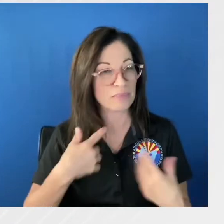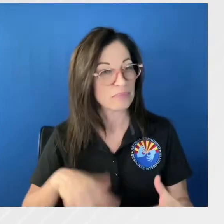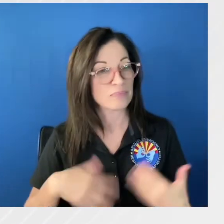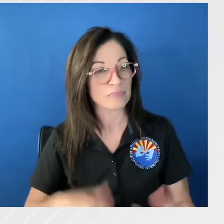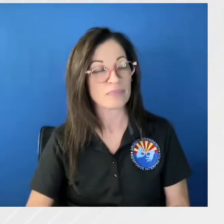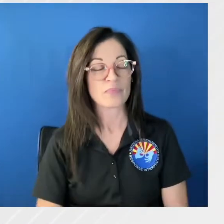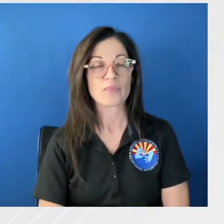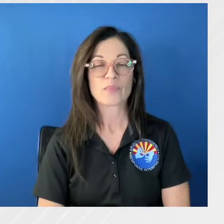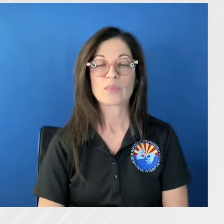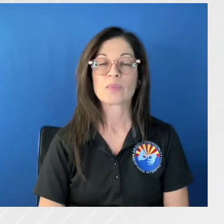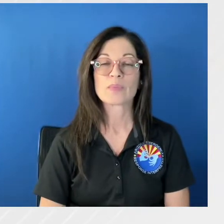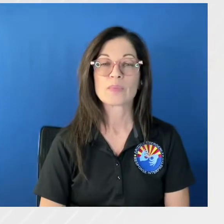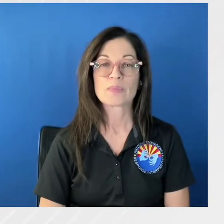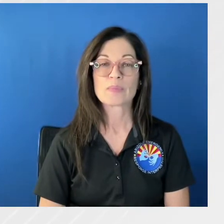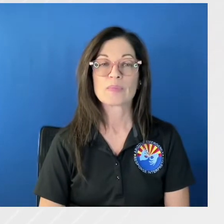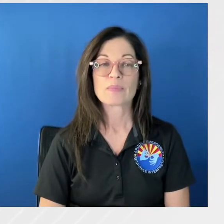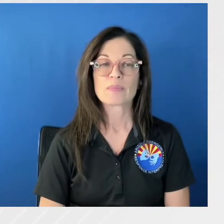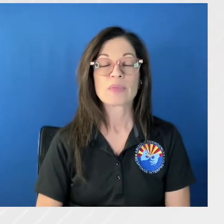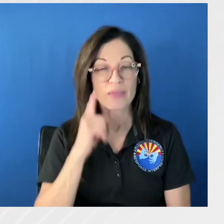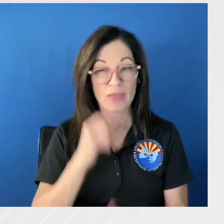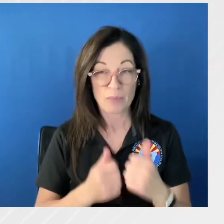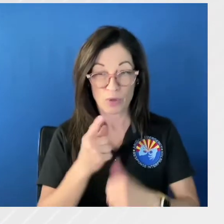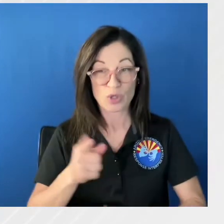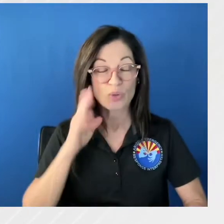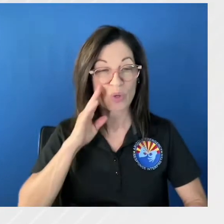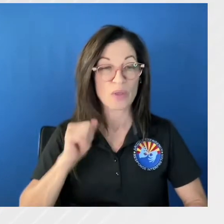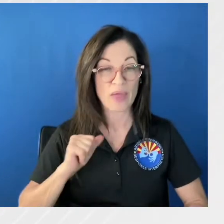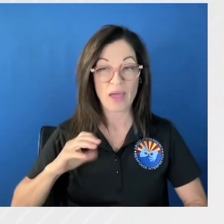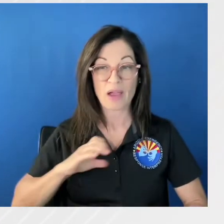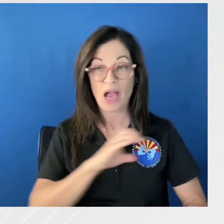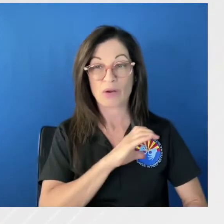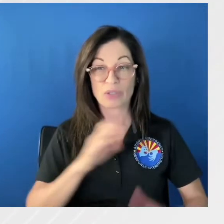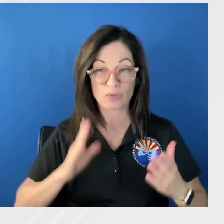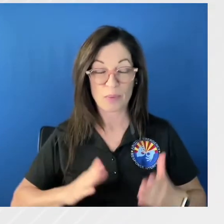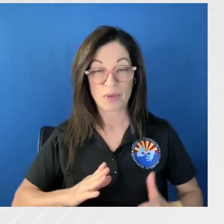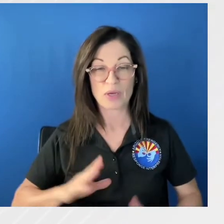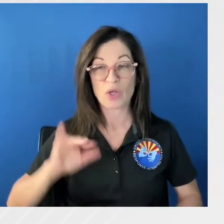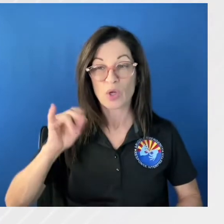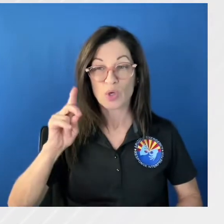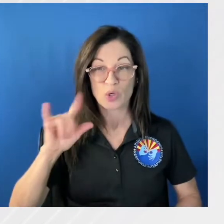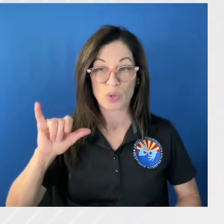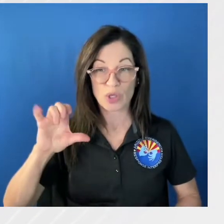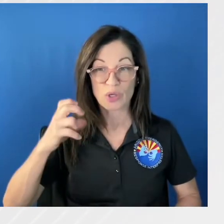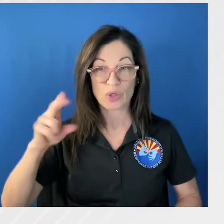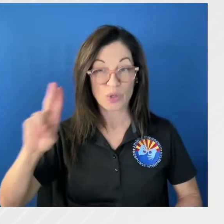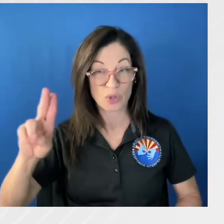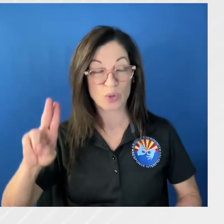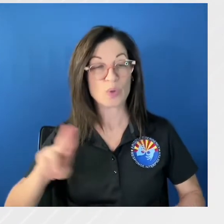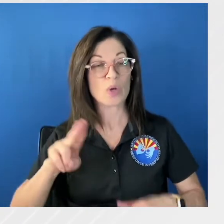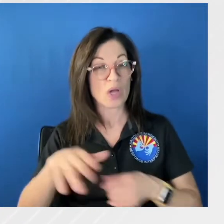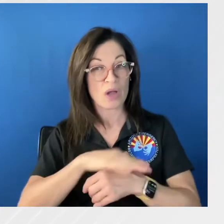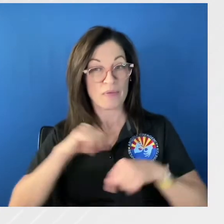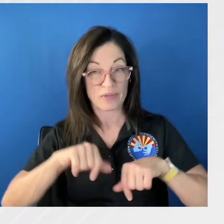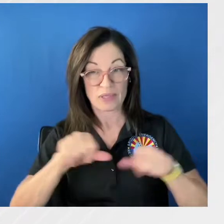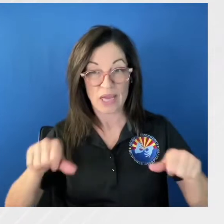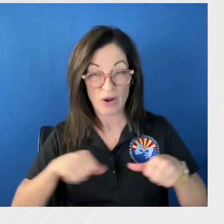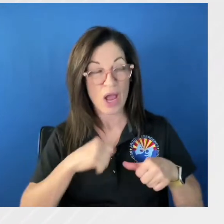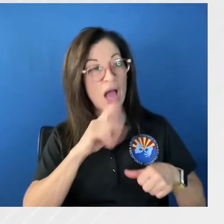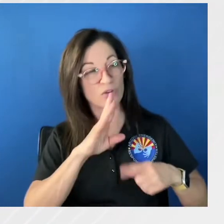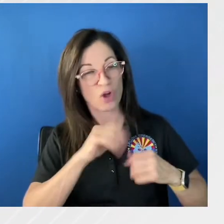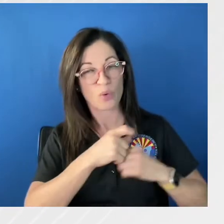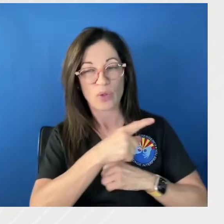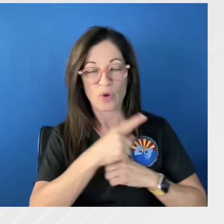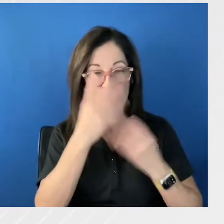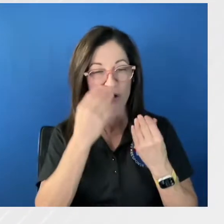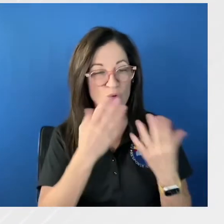So I think most of you know that Congresswoman Judy Chu covers this area. I've already spoken to Judy about what was going on here, and she certainly, has offered help